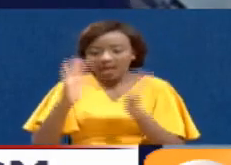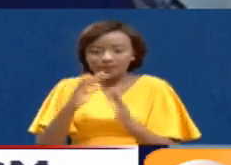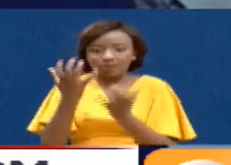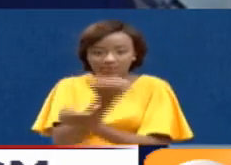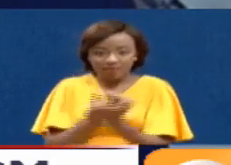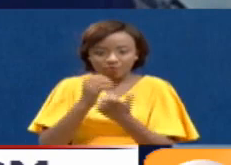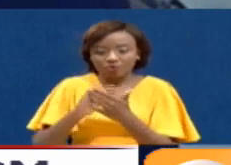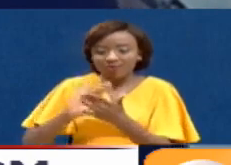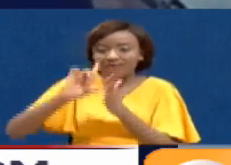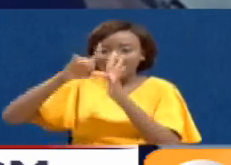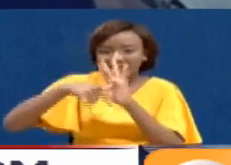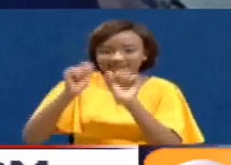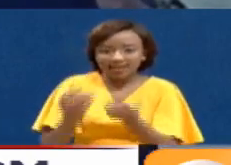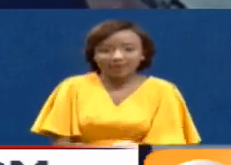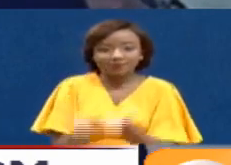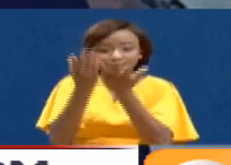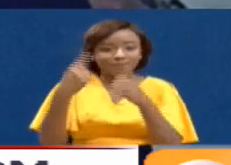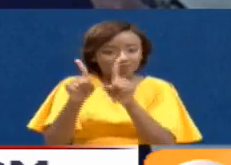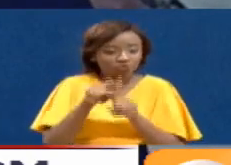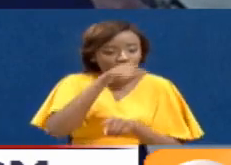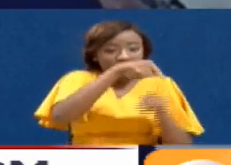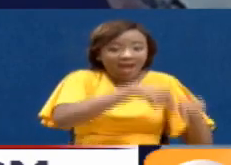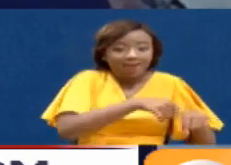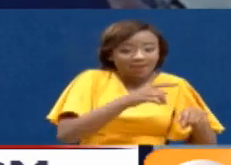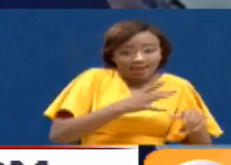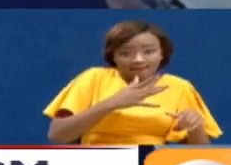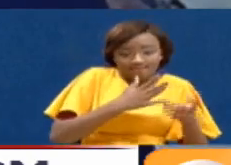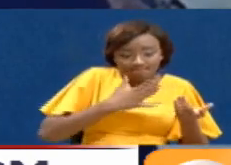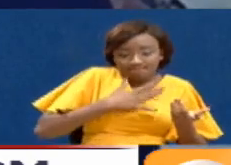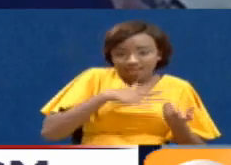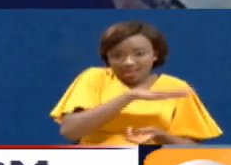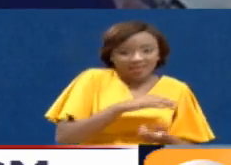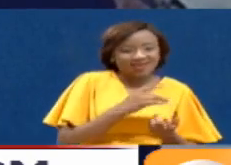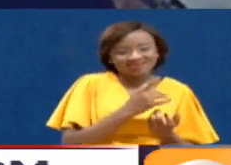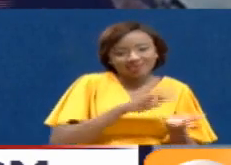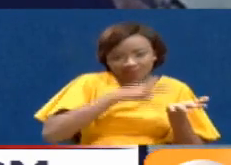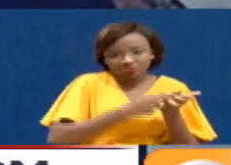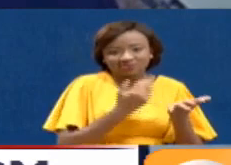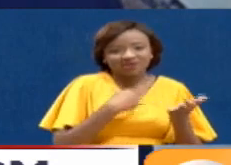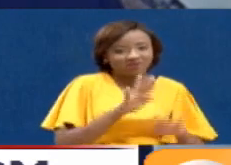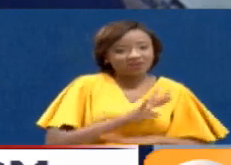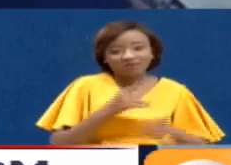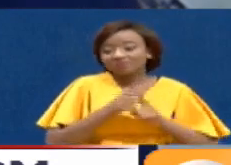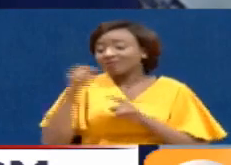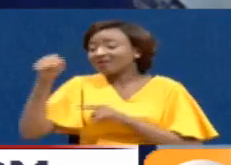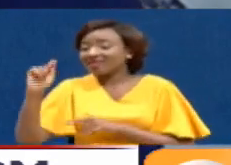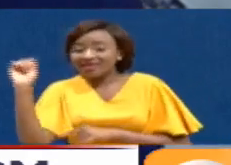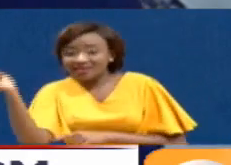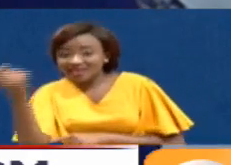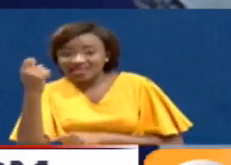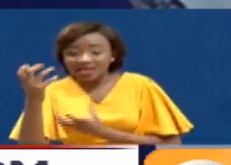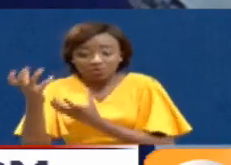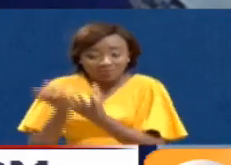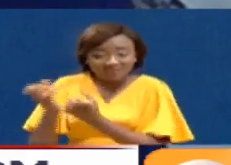economies. But they have the resources here to cushion business. We don't have sufficient resources to cushion business in